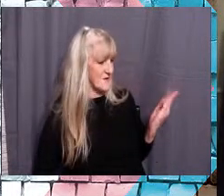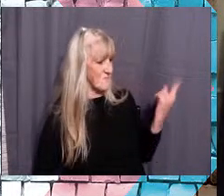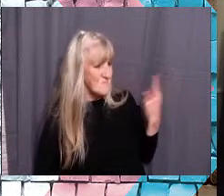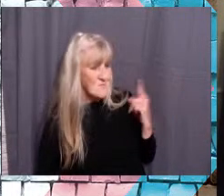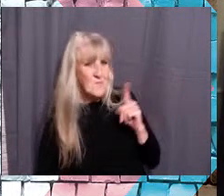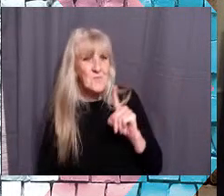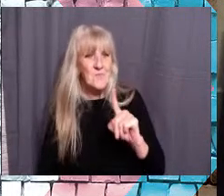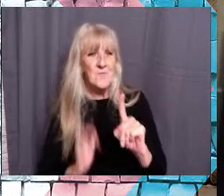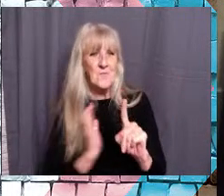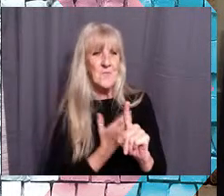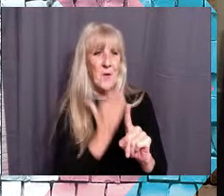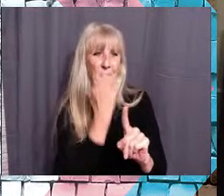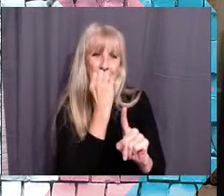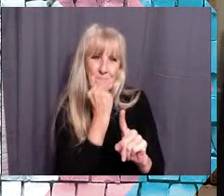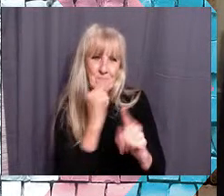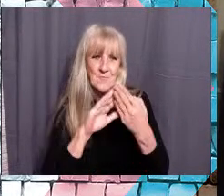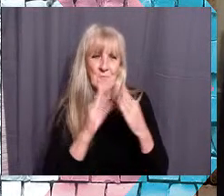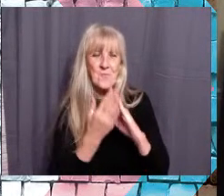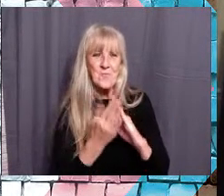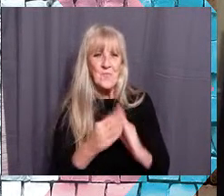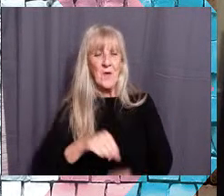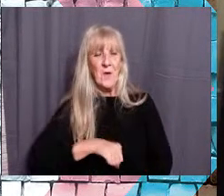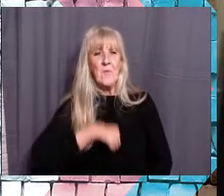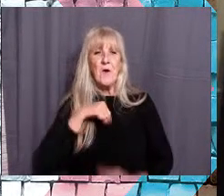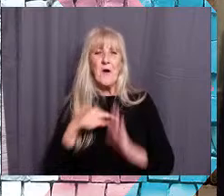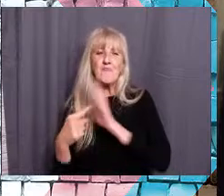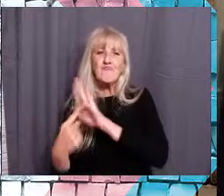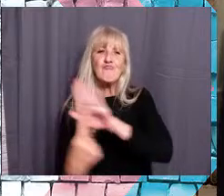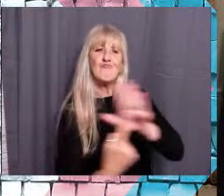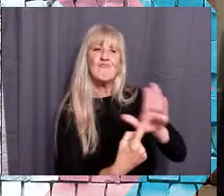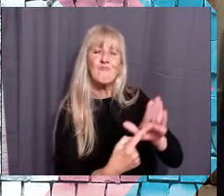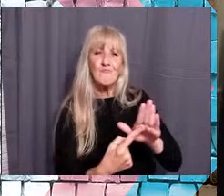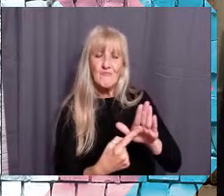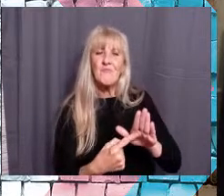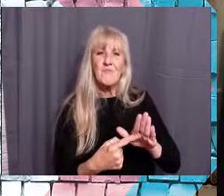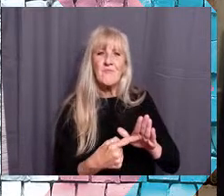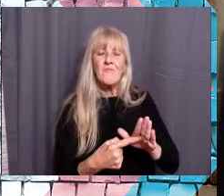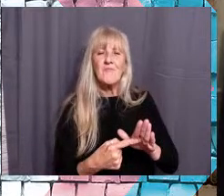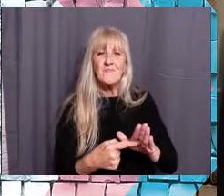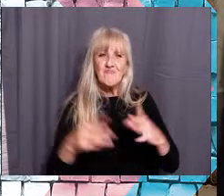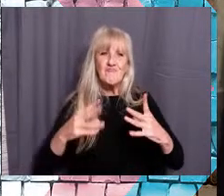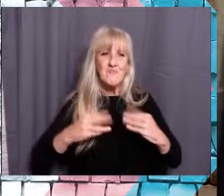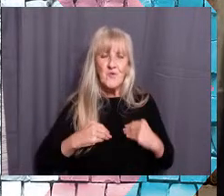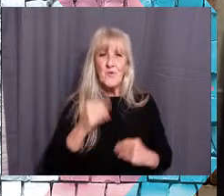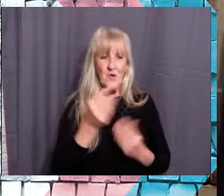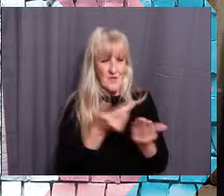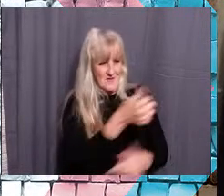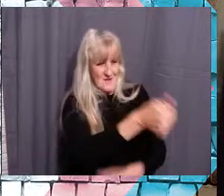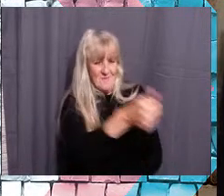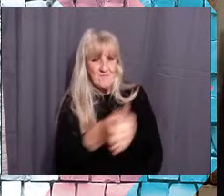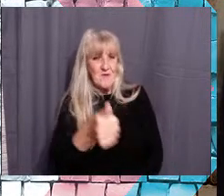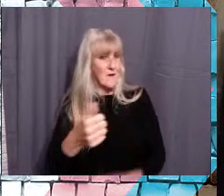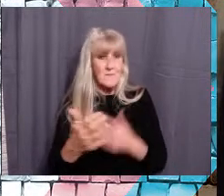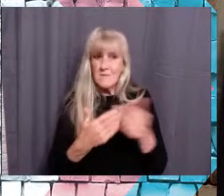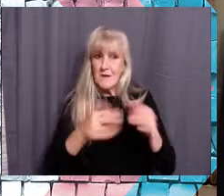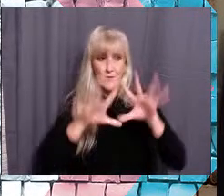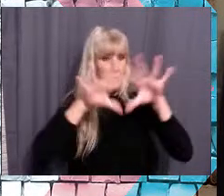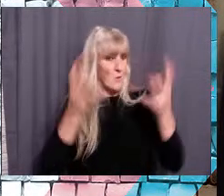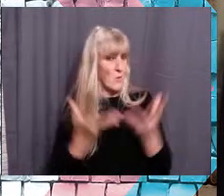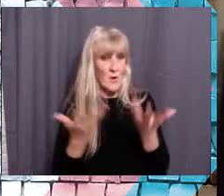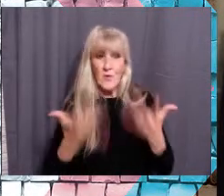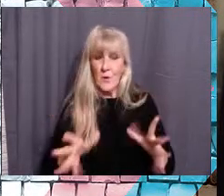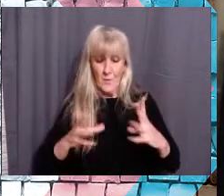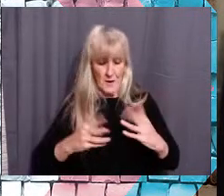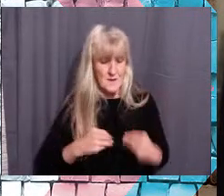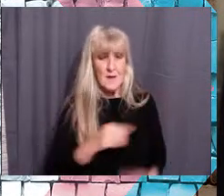community. Pride is showing others how to accept who they are, even when the world doesn't want to accept them. Pride is